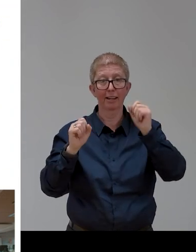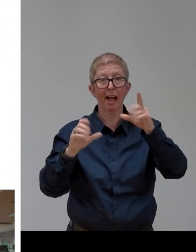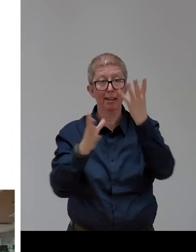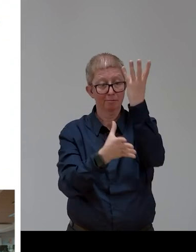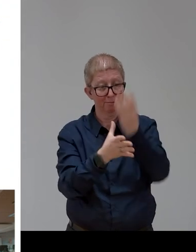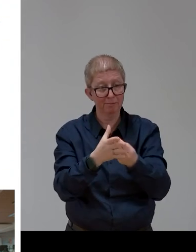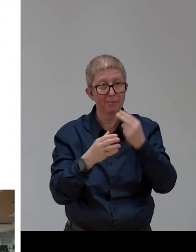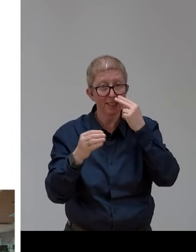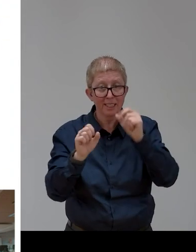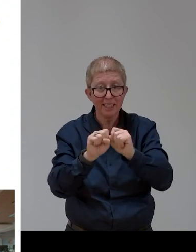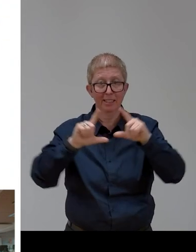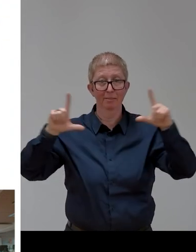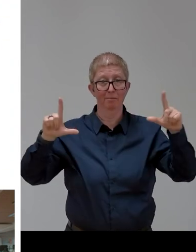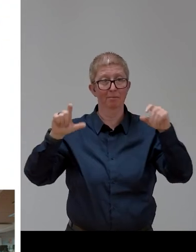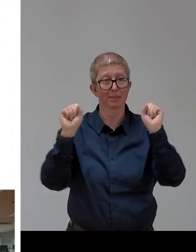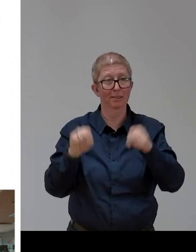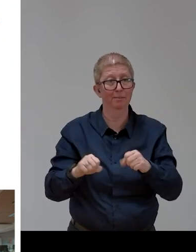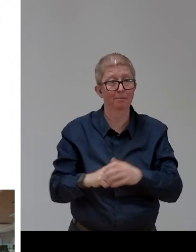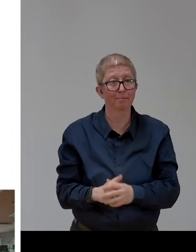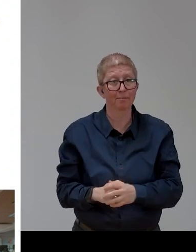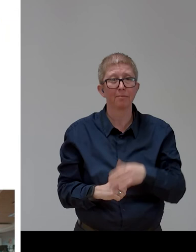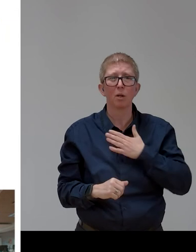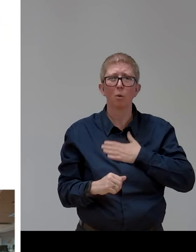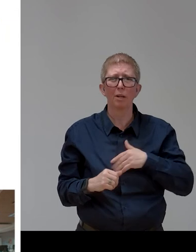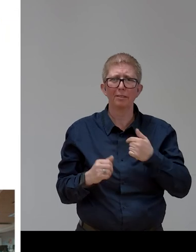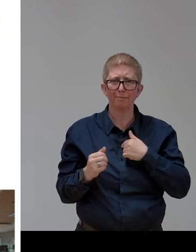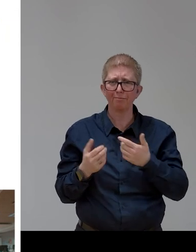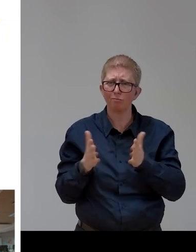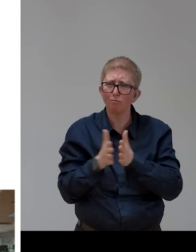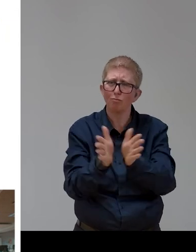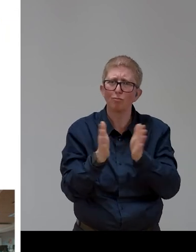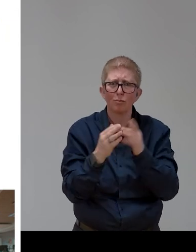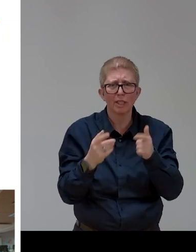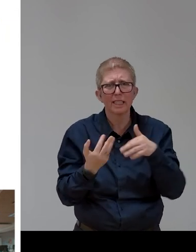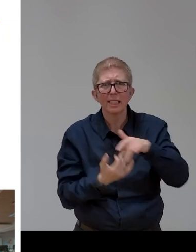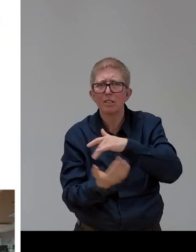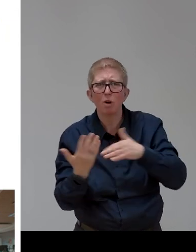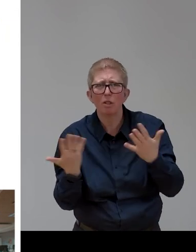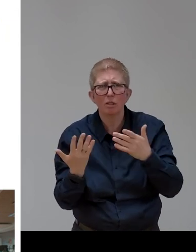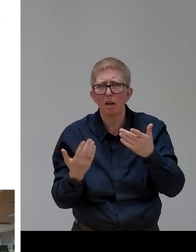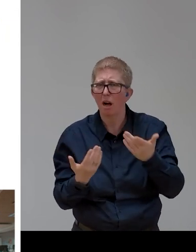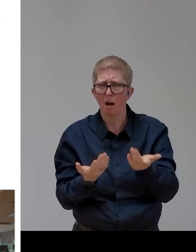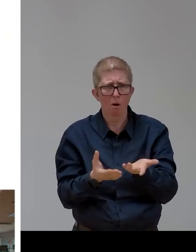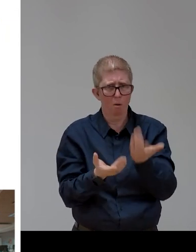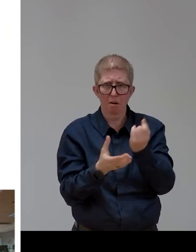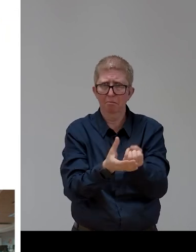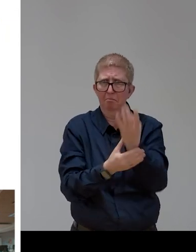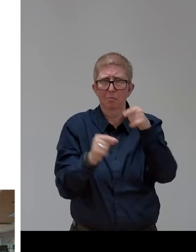to comment on some of the situations from which each of these designs originate. The first piece